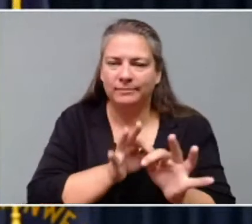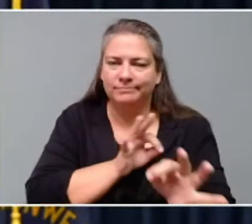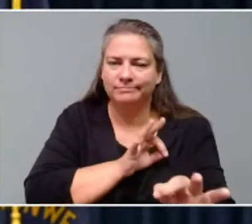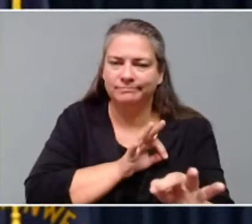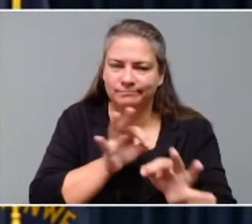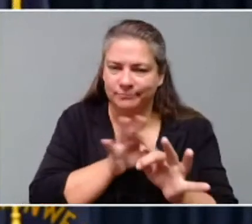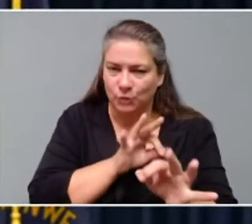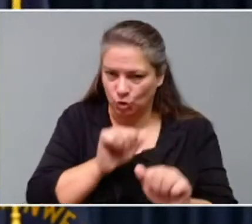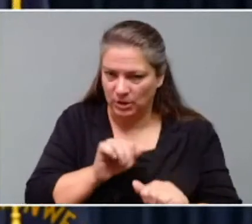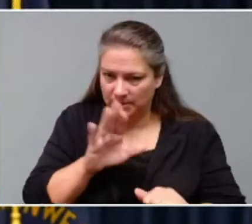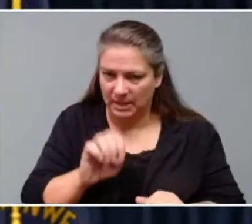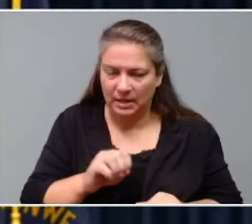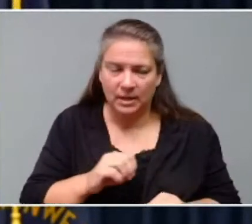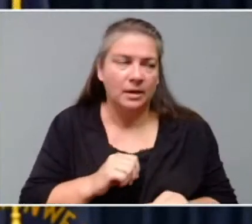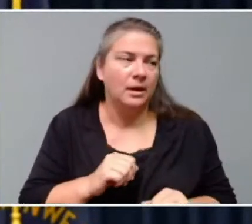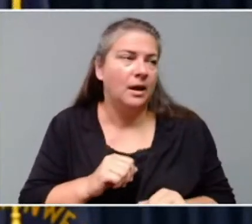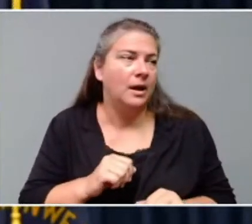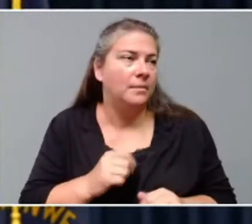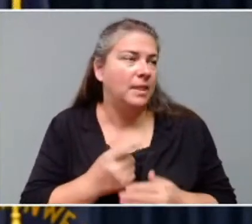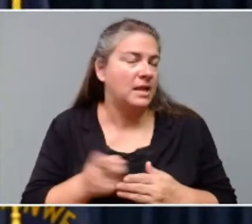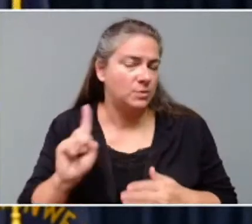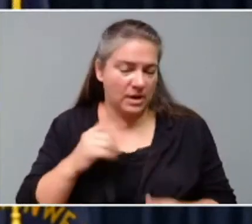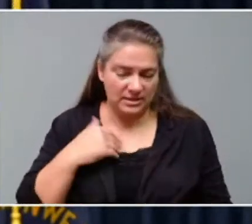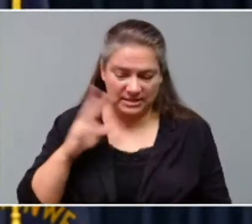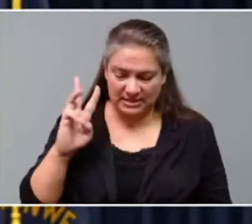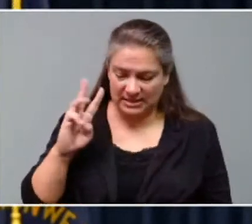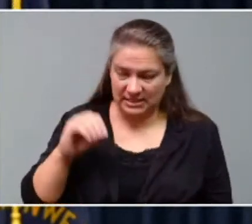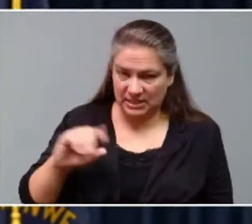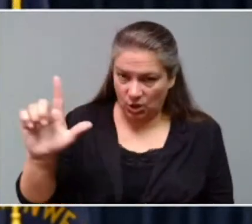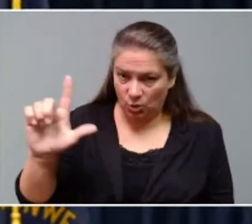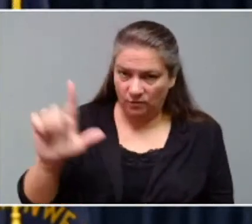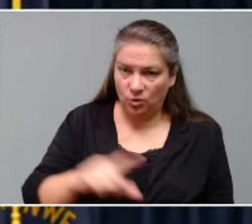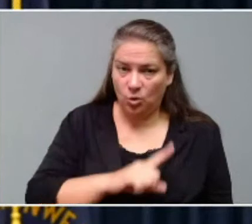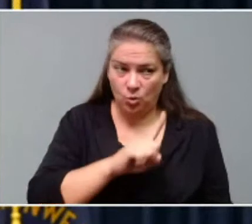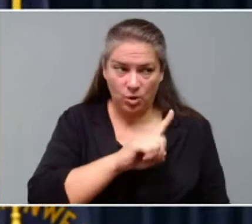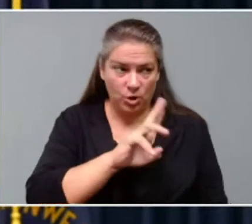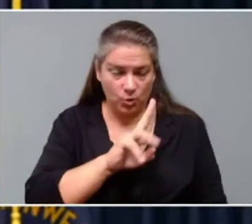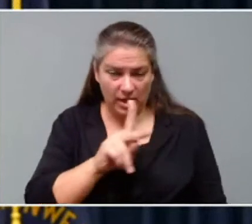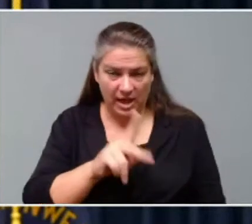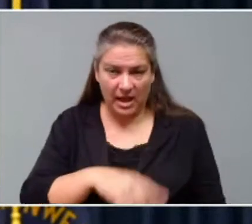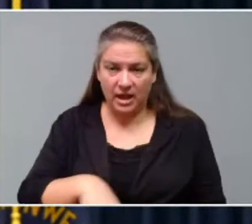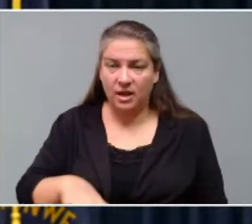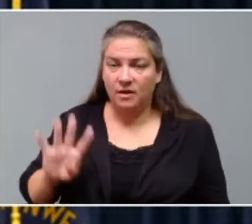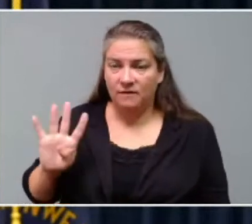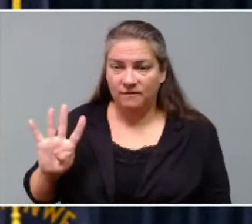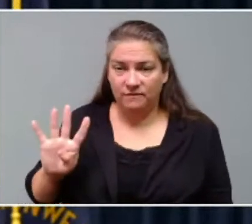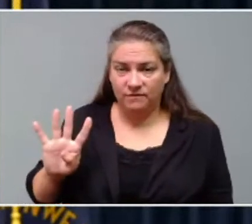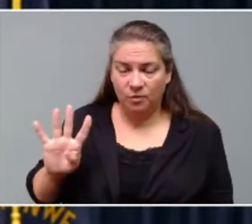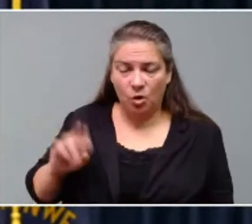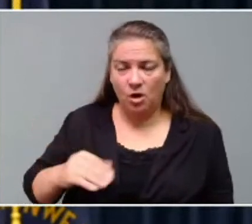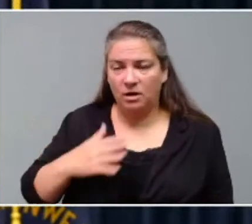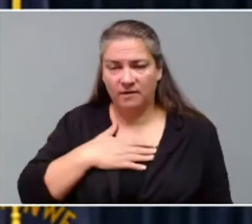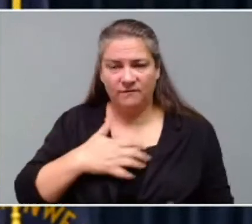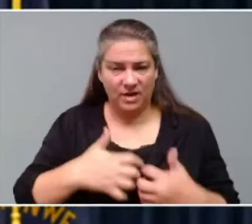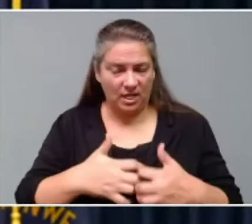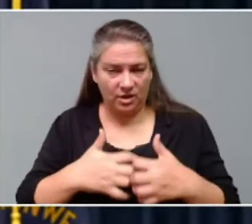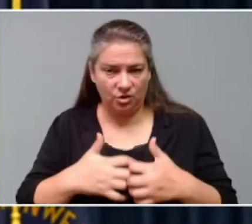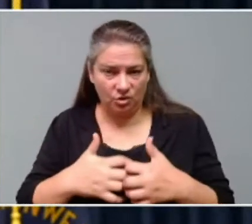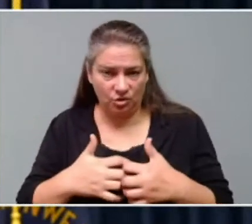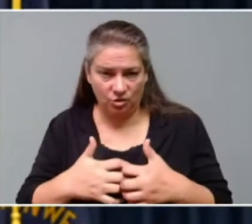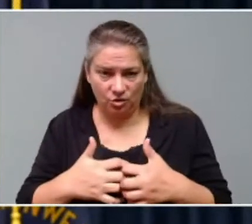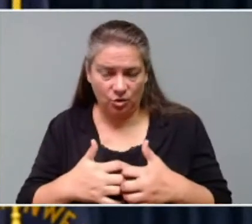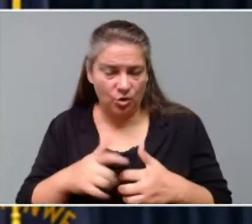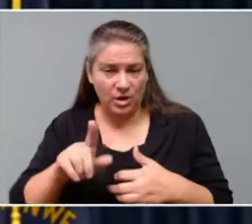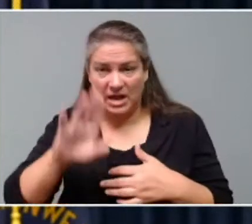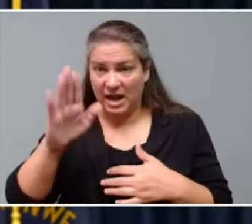we had 6 in Louisville, 1 at UK, 4 on a ventilator. Now, we never know when